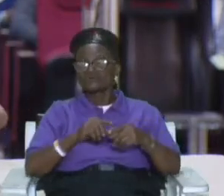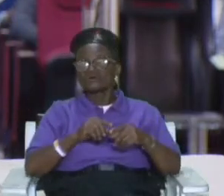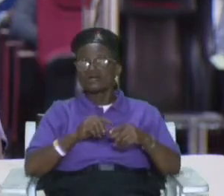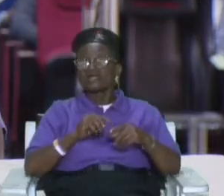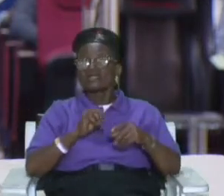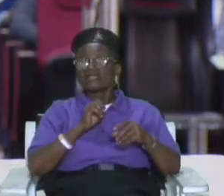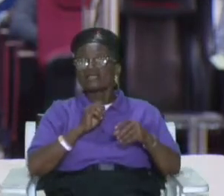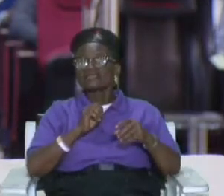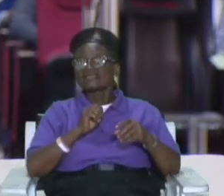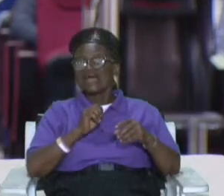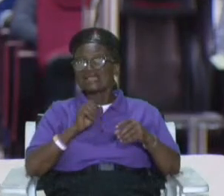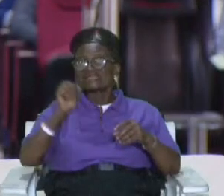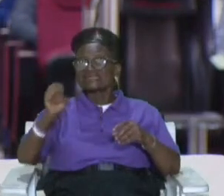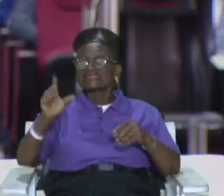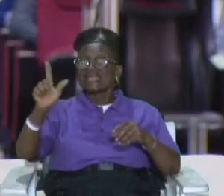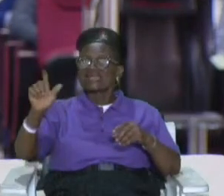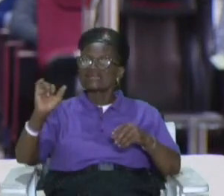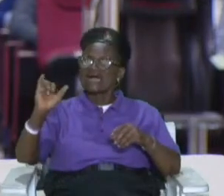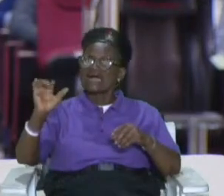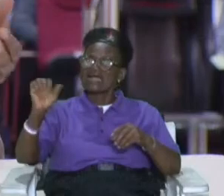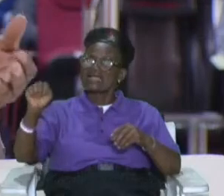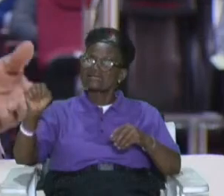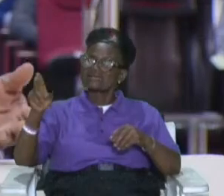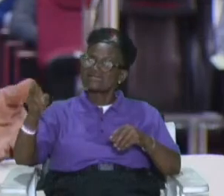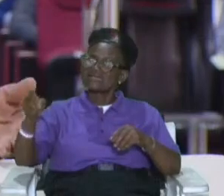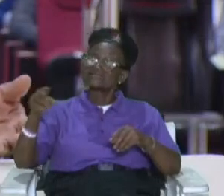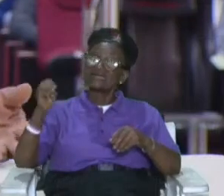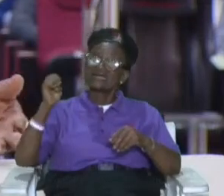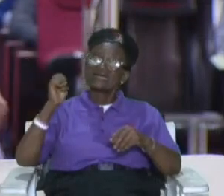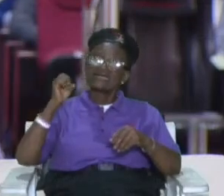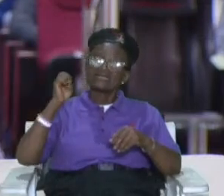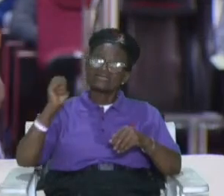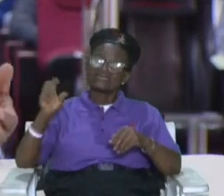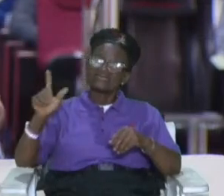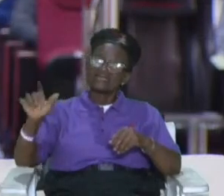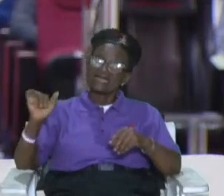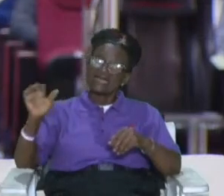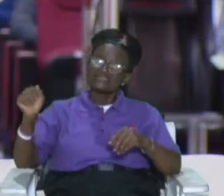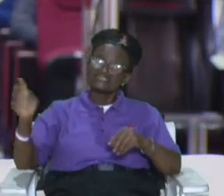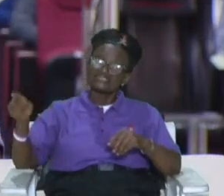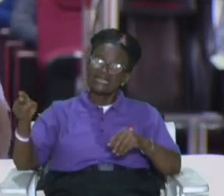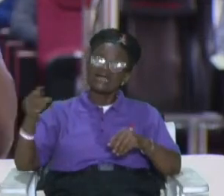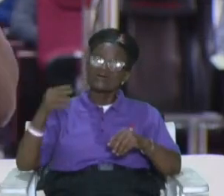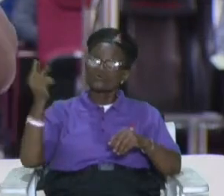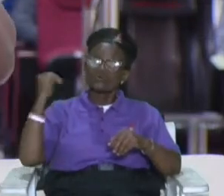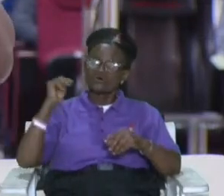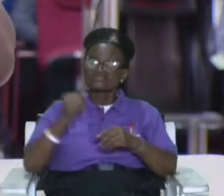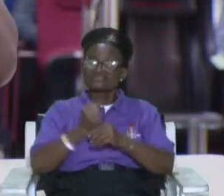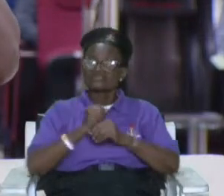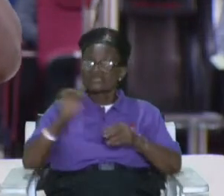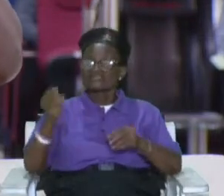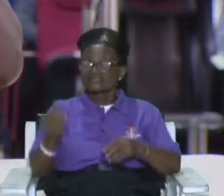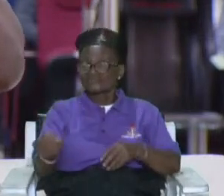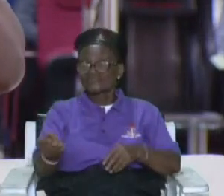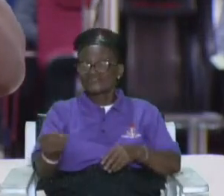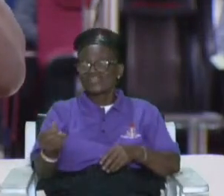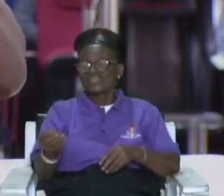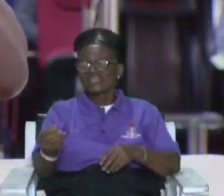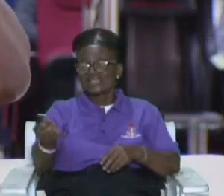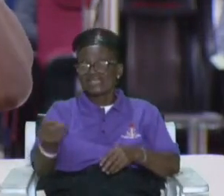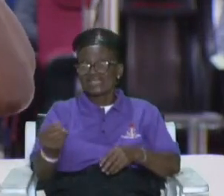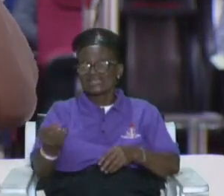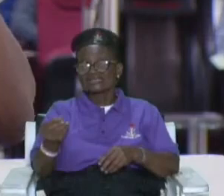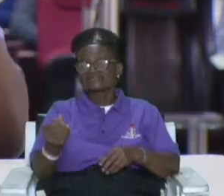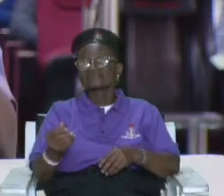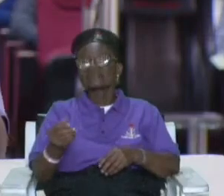Elisha was getting fed by him on a regular basis. He even built a